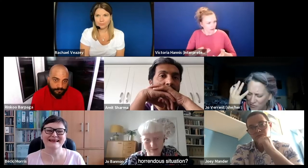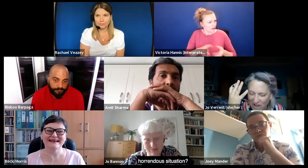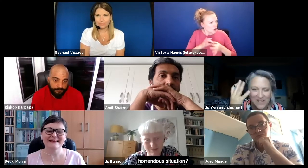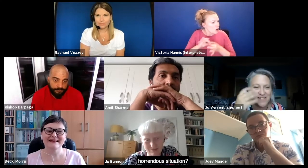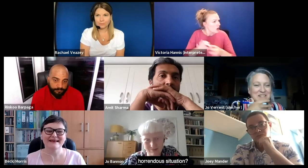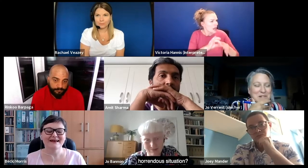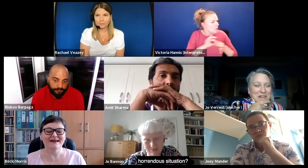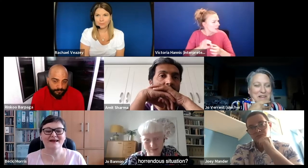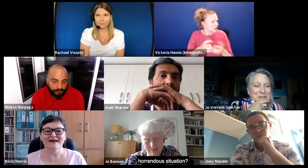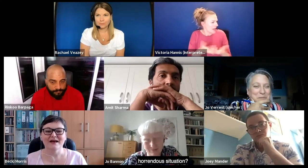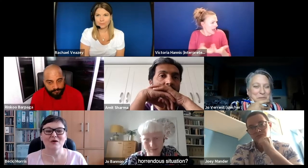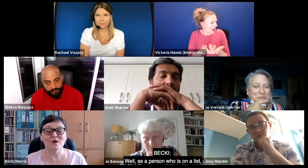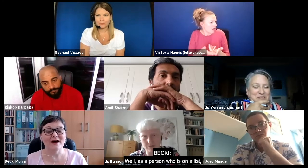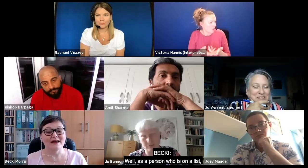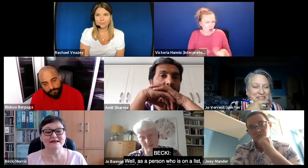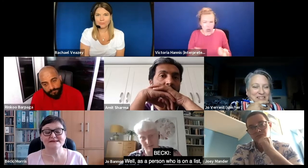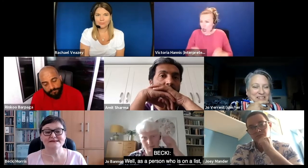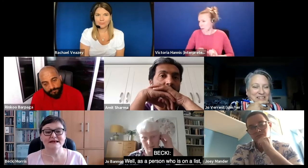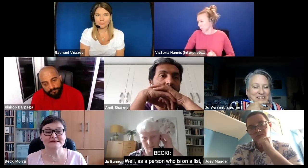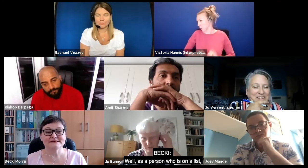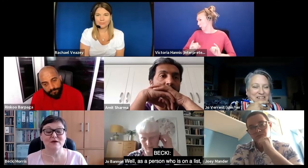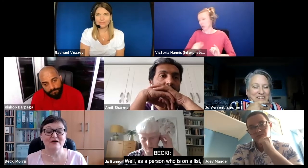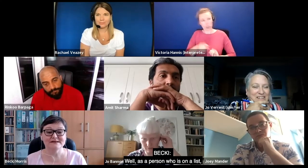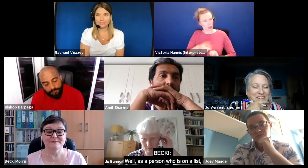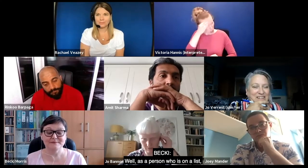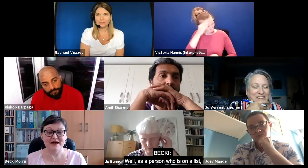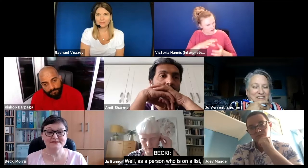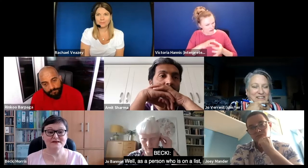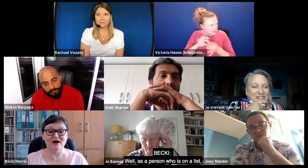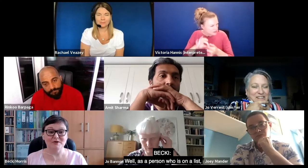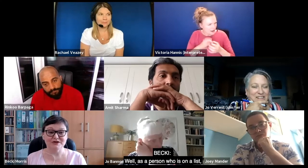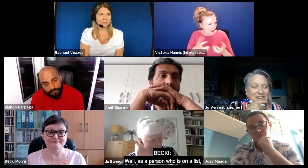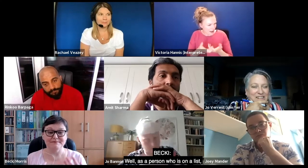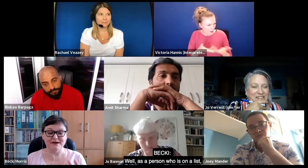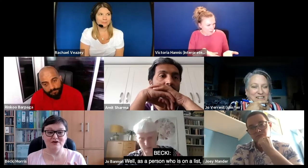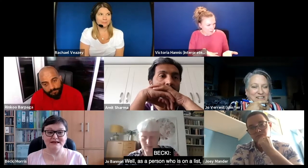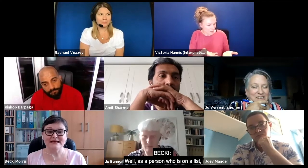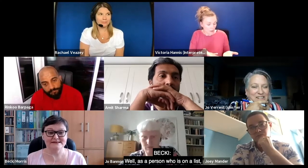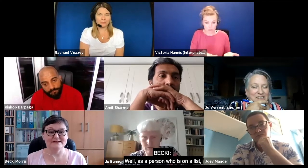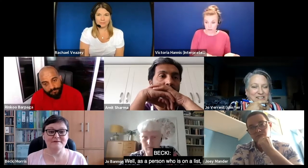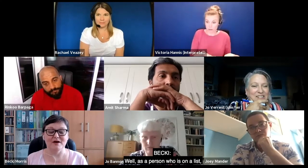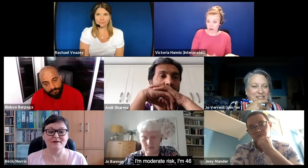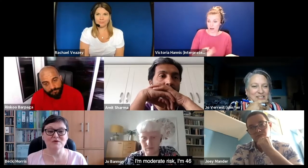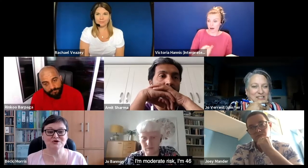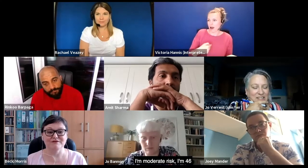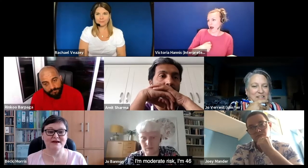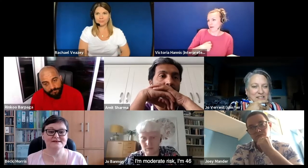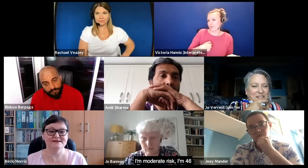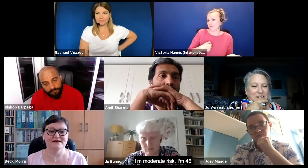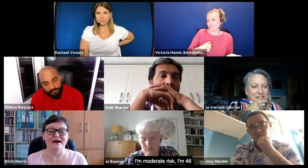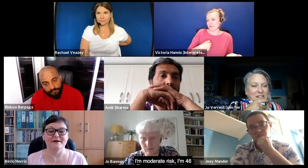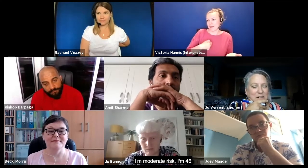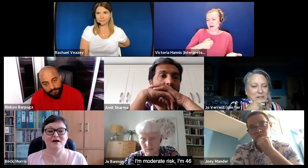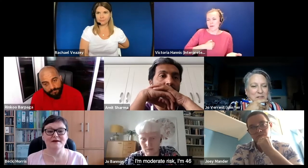awful, horrendous situation? Well, as a person, I'm on a list. I'm moderate